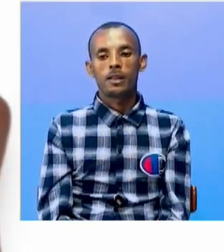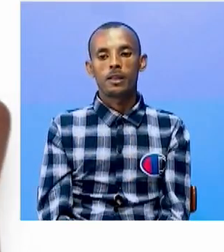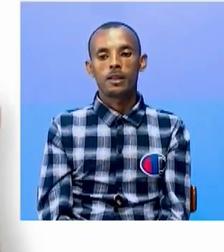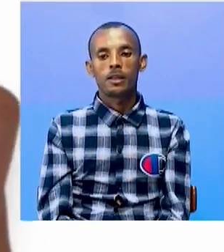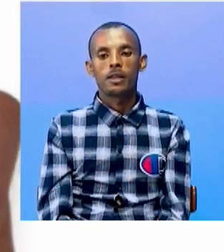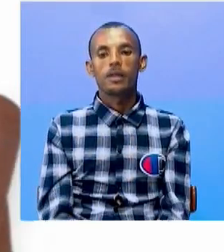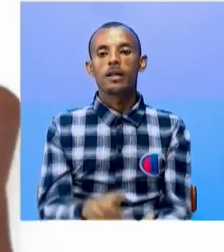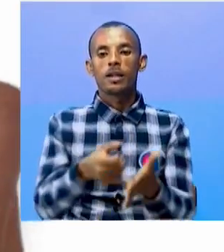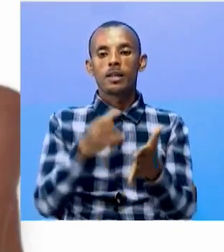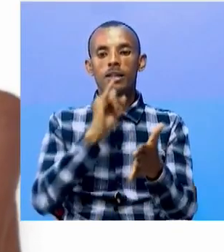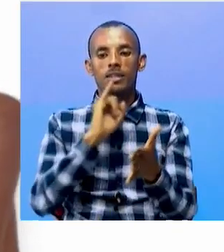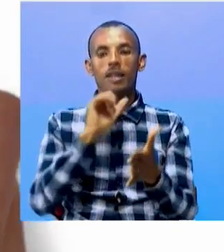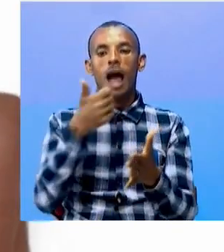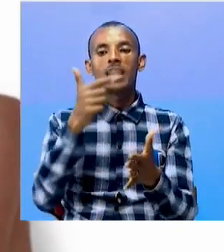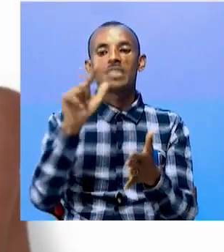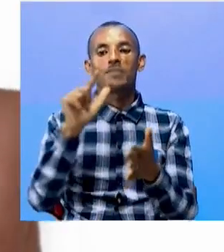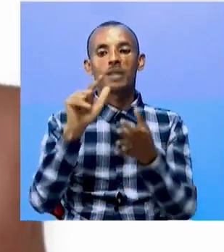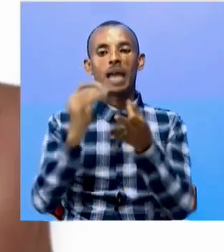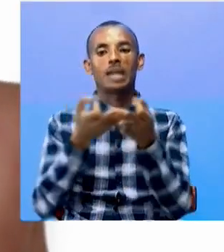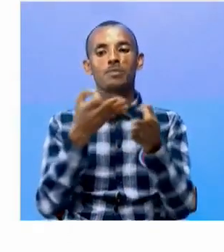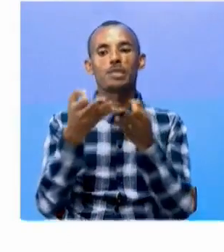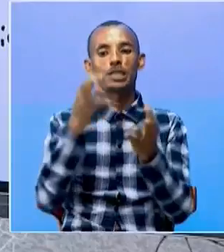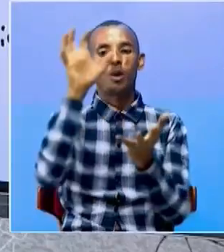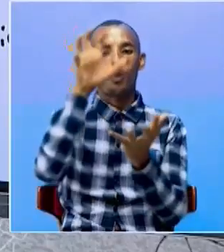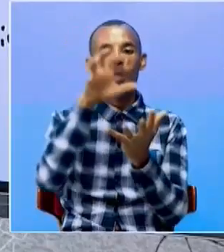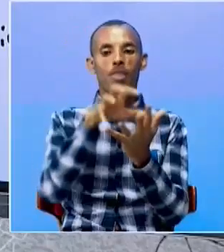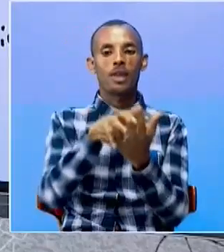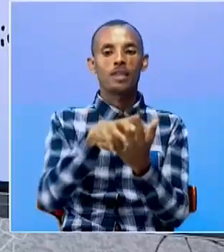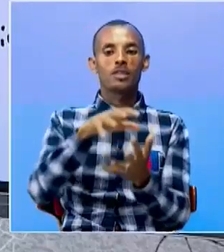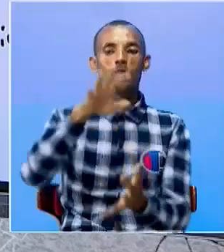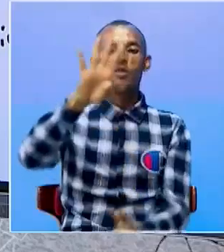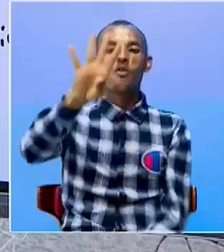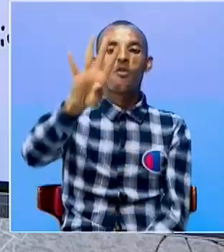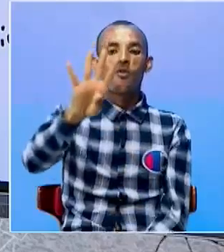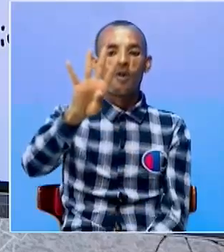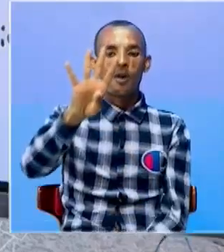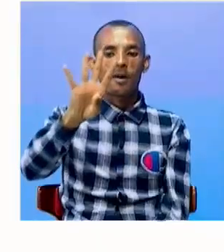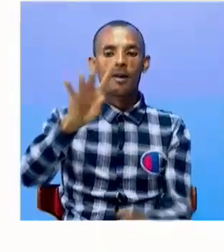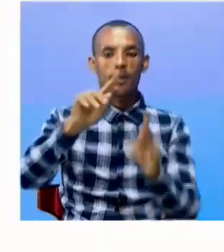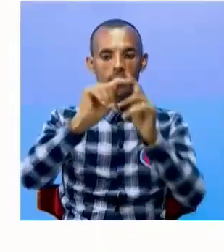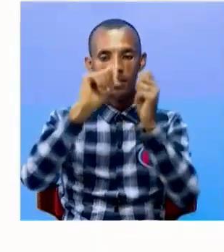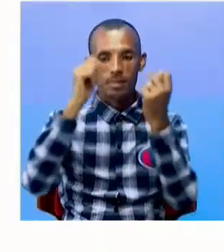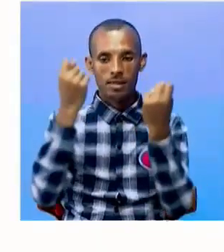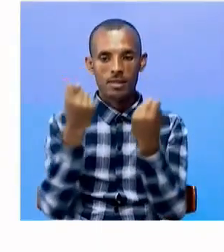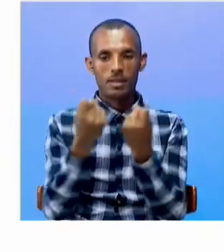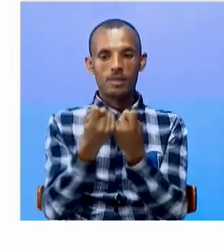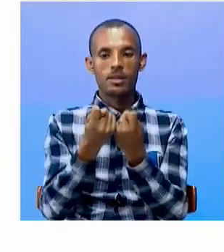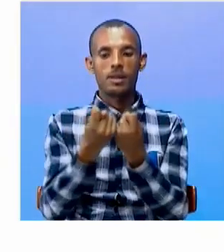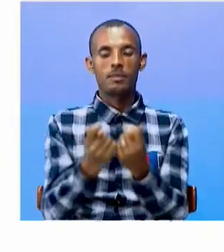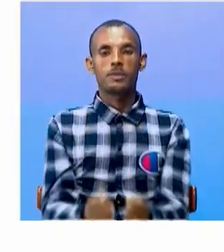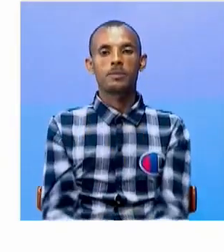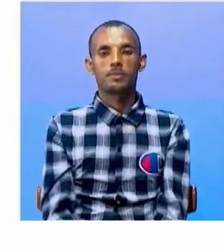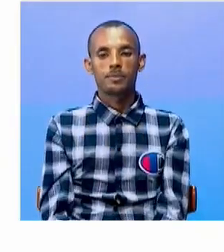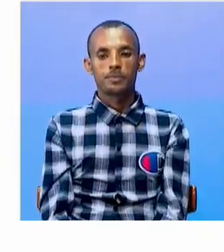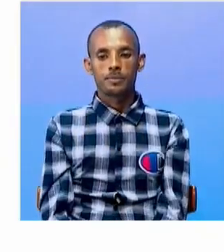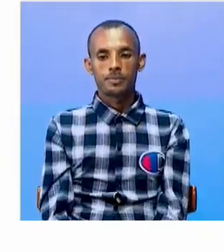It's an algebraic expression. Contains 4 terms. Containing 4 terms.